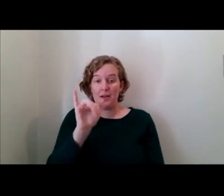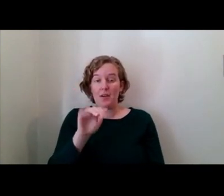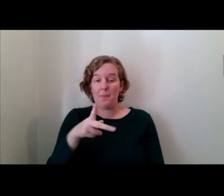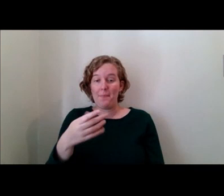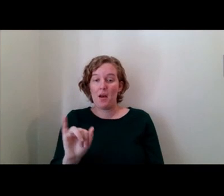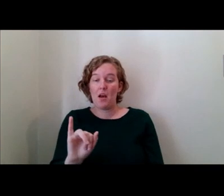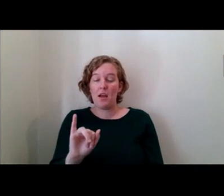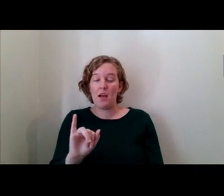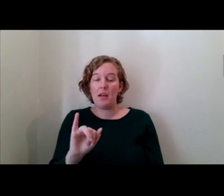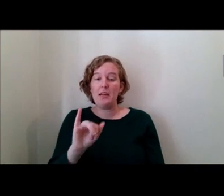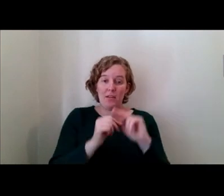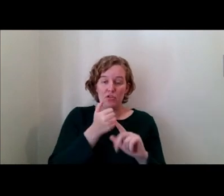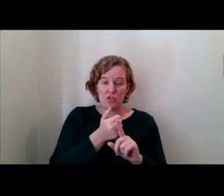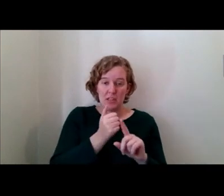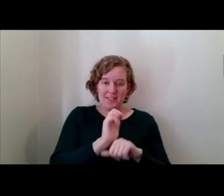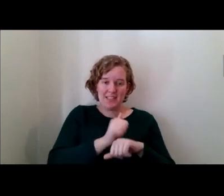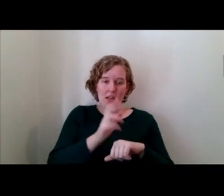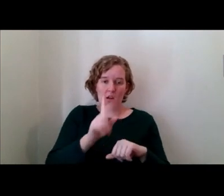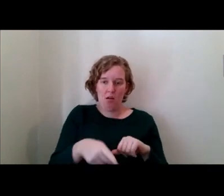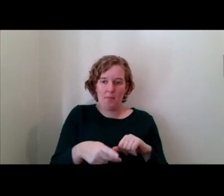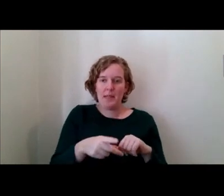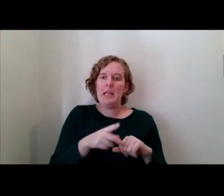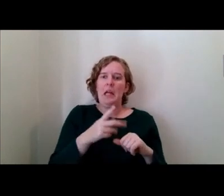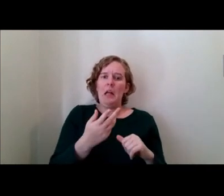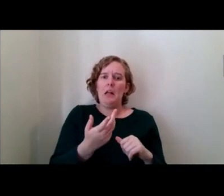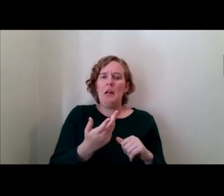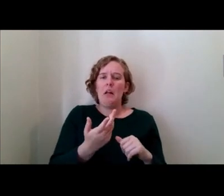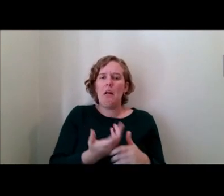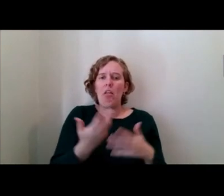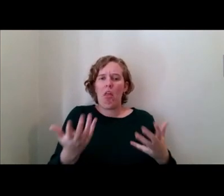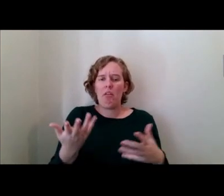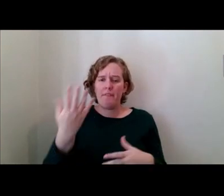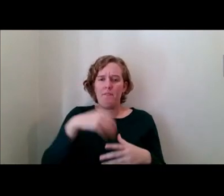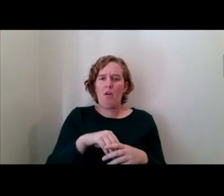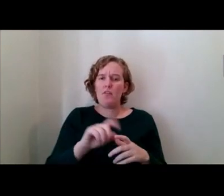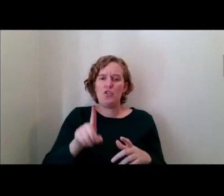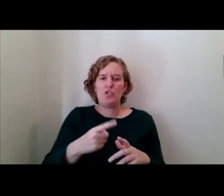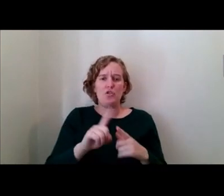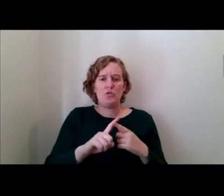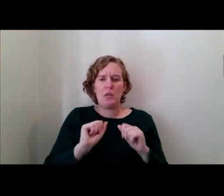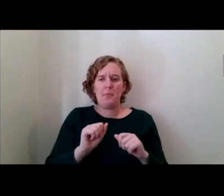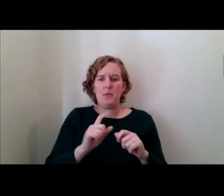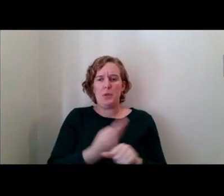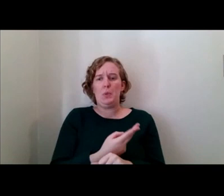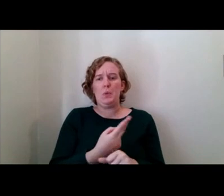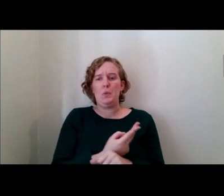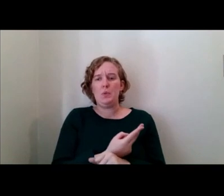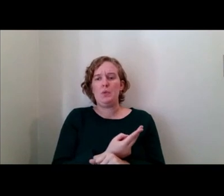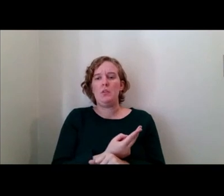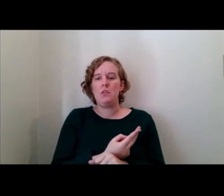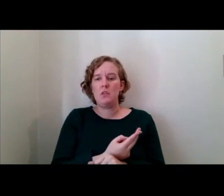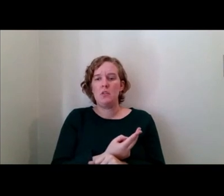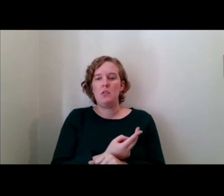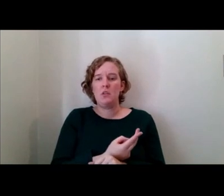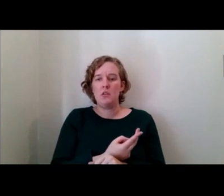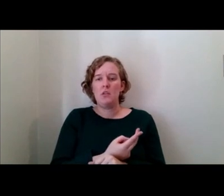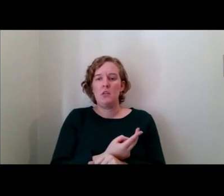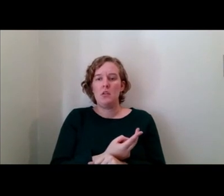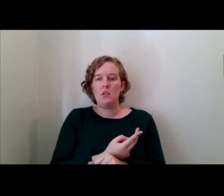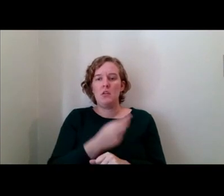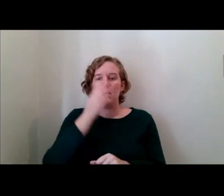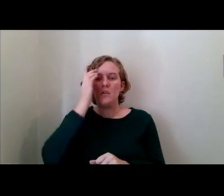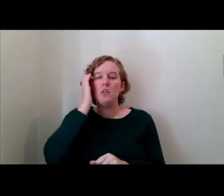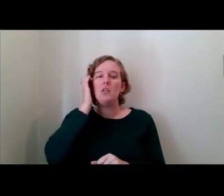up, you might have found it was a bit involved just to get going. And as I mentioned before, with Gadgeteer, we wanted to get the